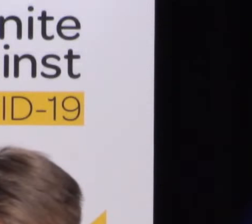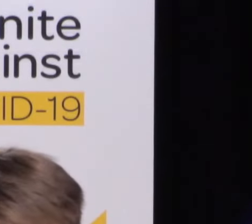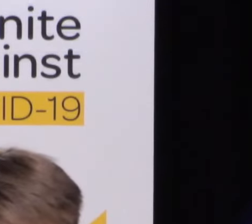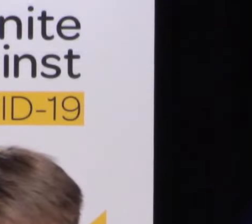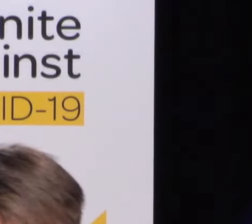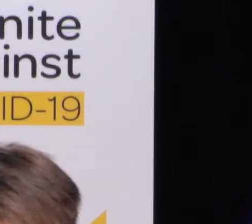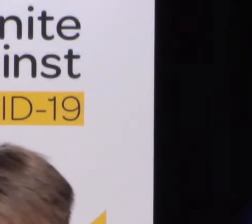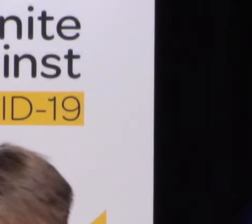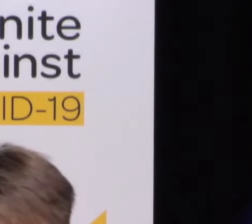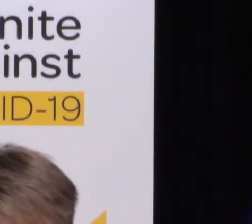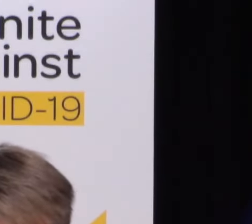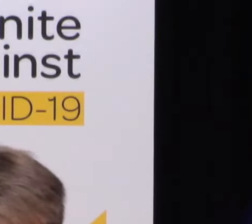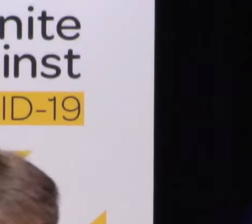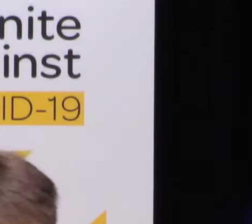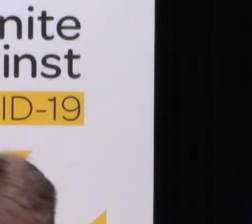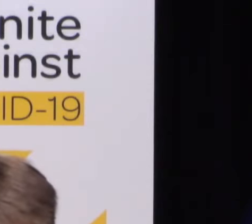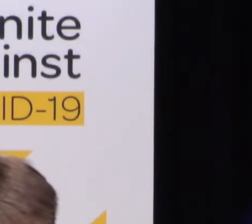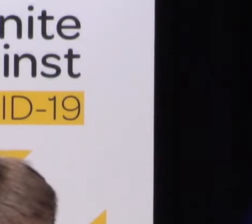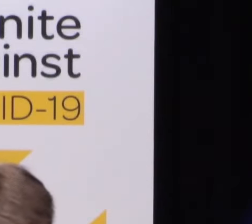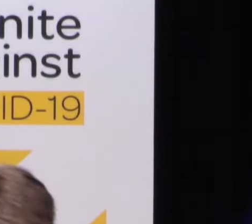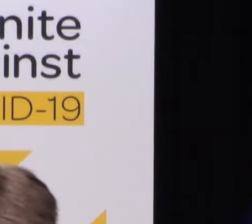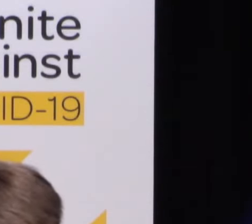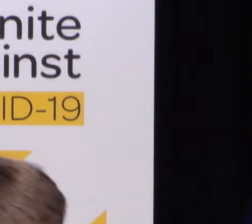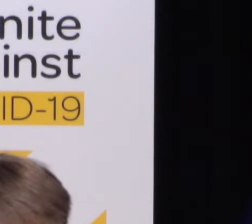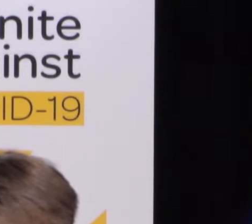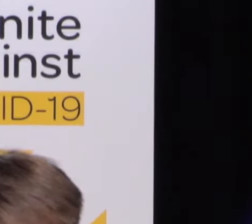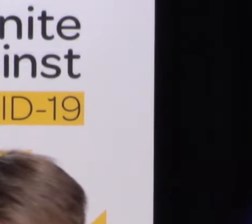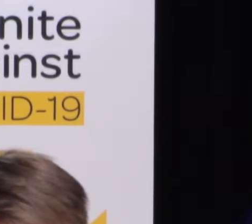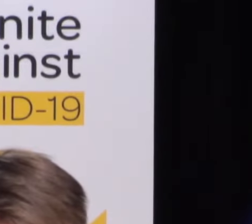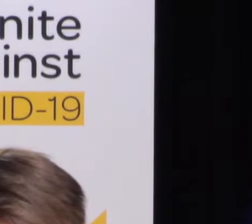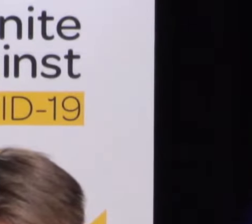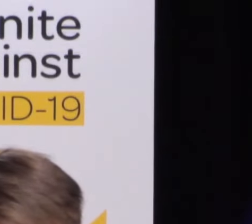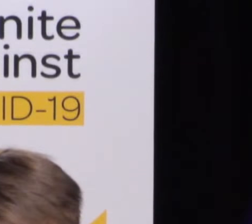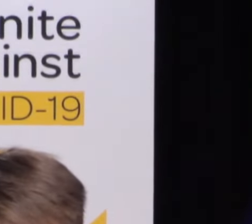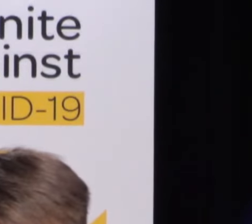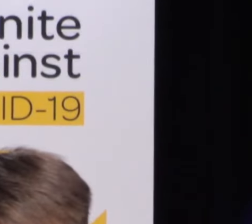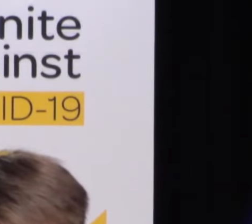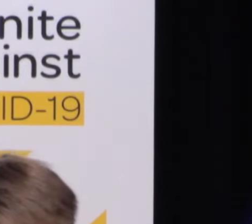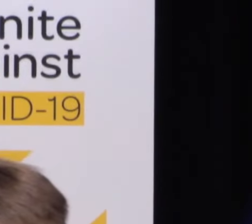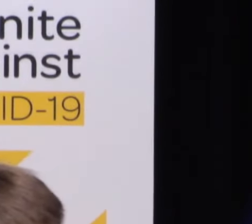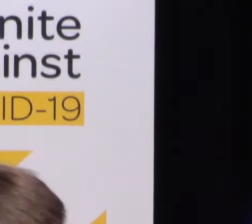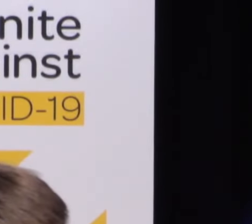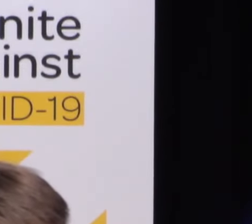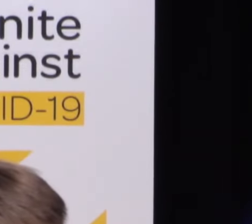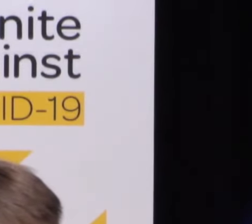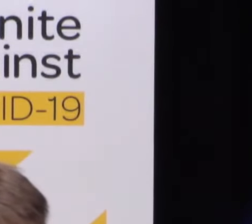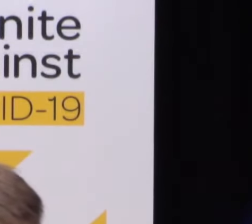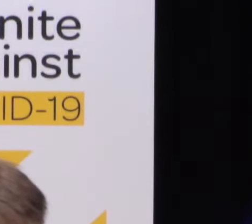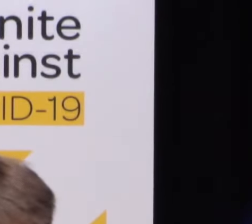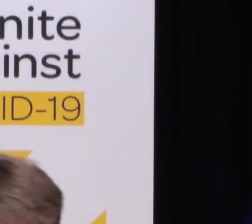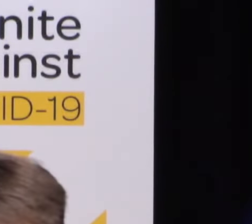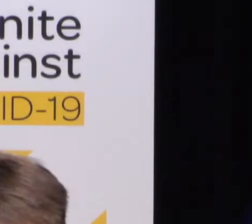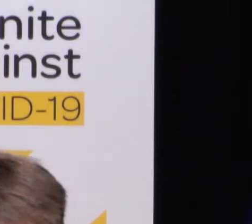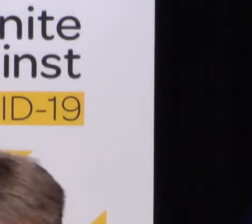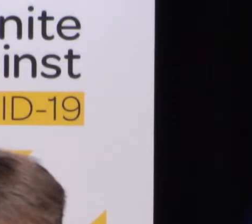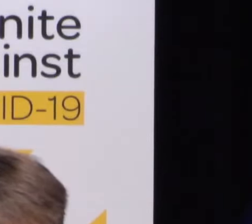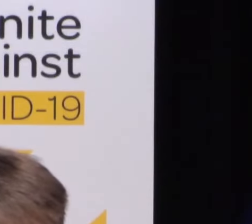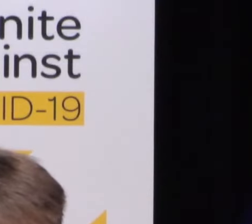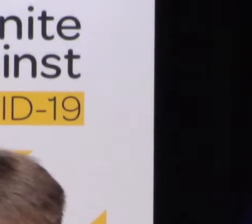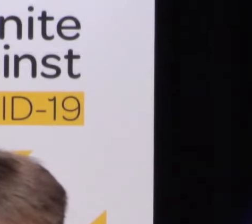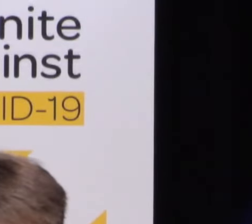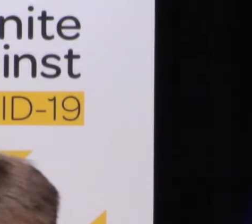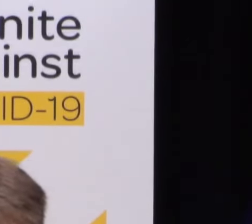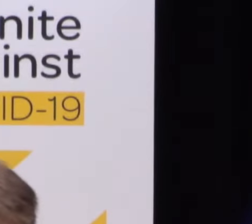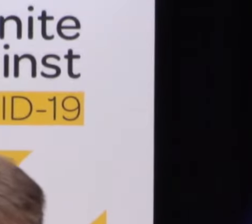Bloomfield. Tomorrow, the government will confirm decisions to stabilise the housing market with final detail around our interest